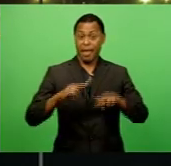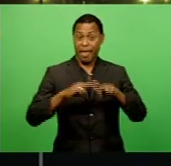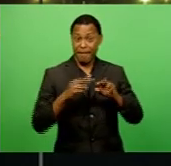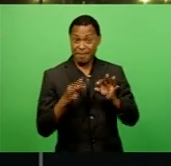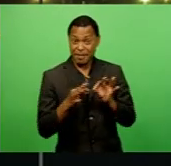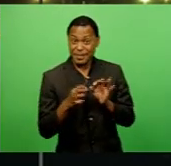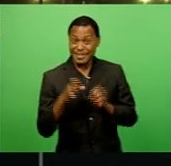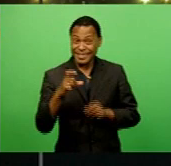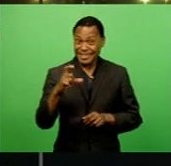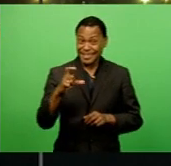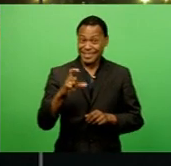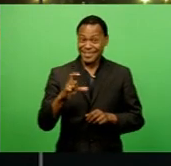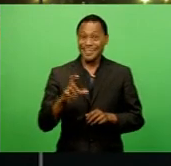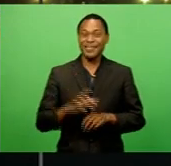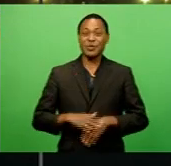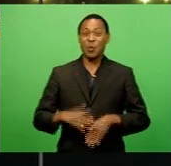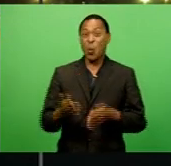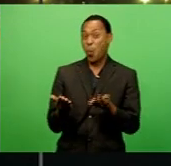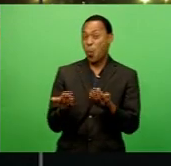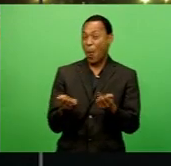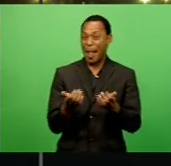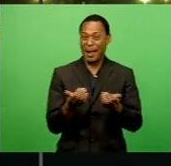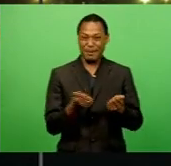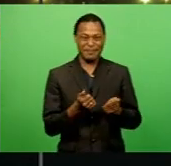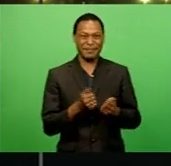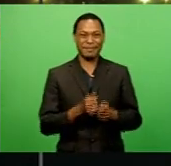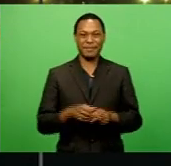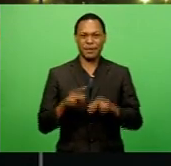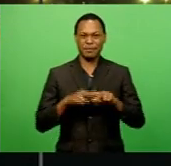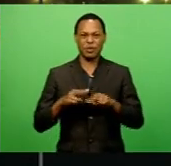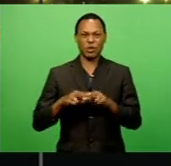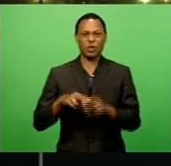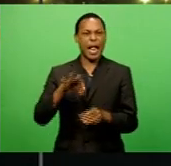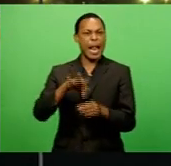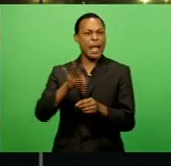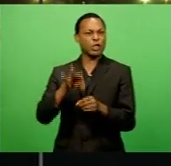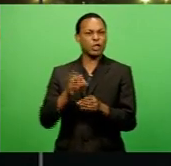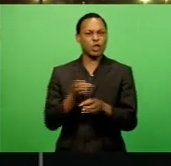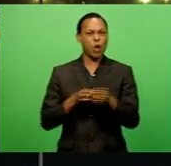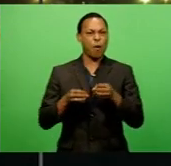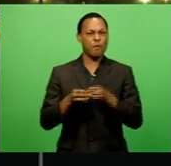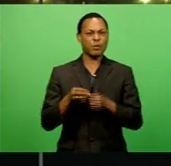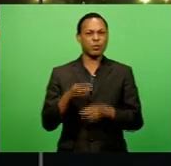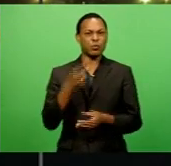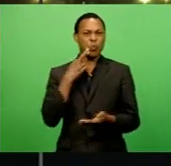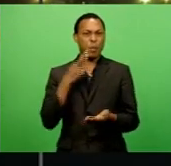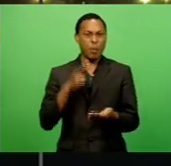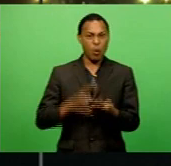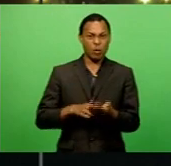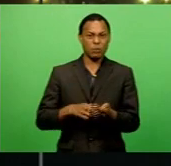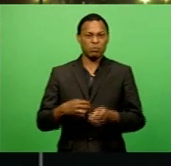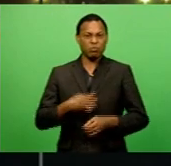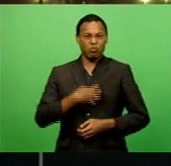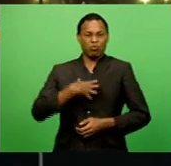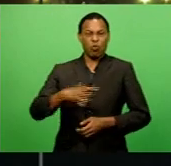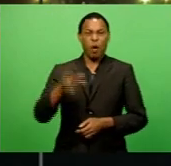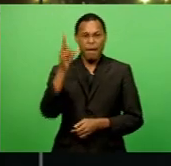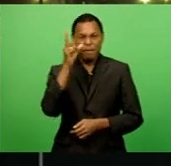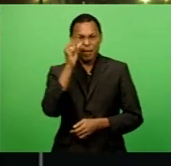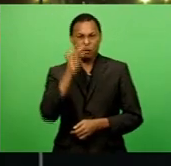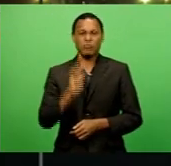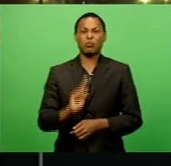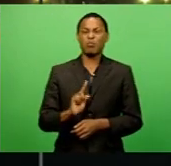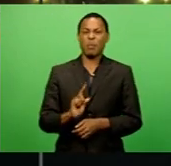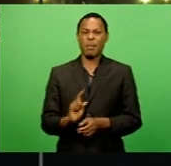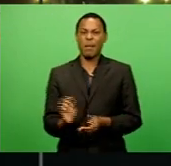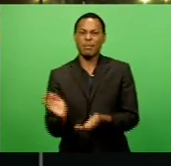Corporation has welcomed a Fijian Elections Office survey report that the majority of Fijians gathered their election